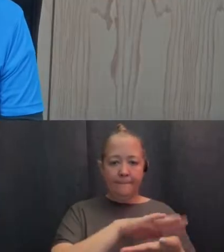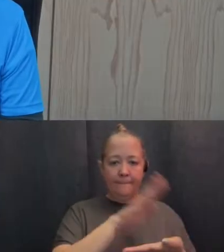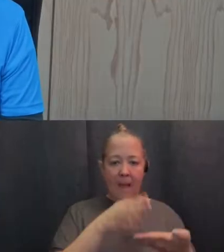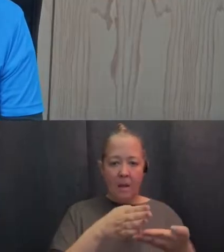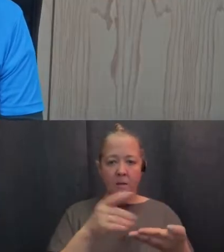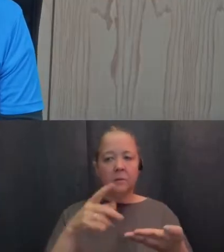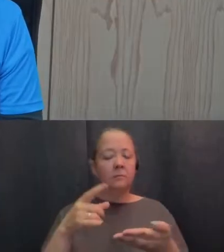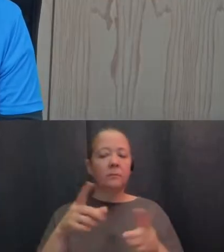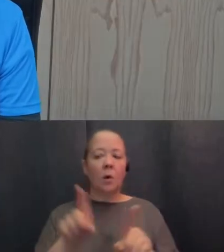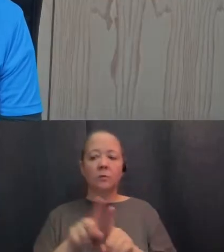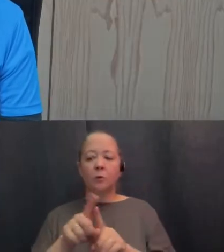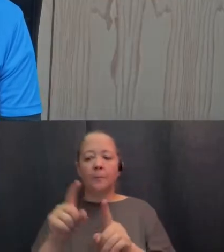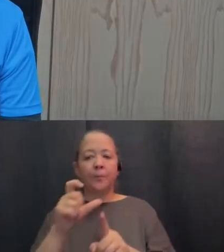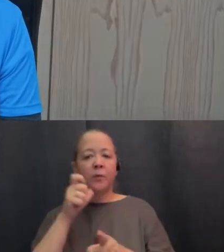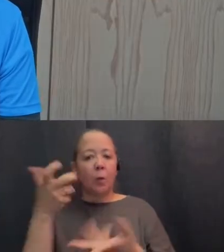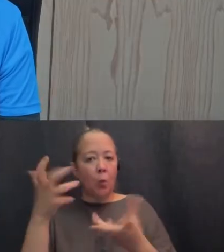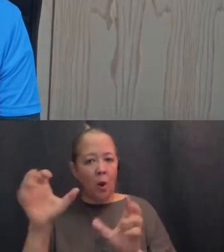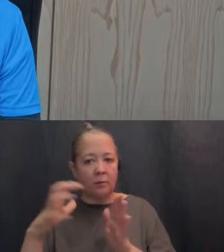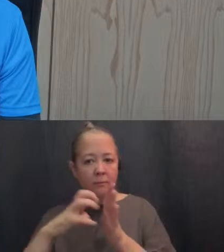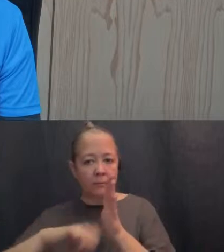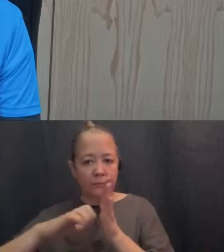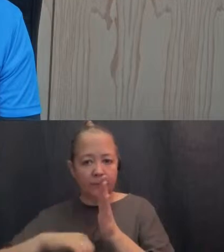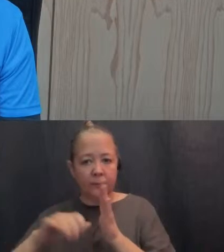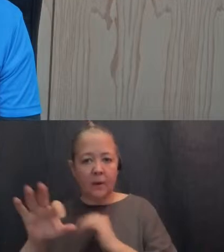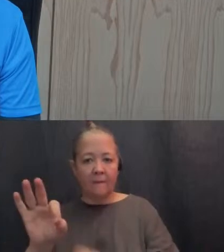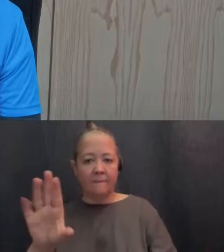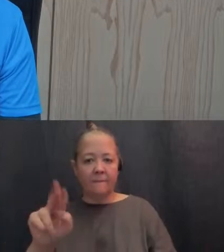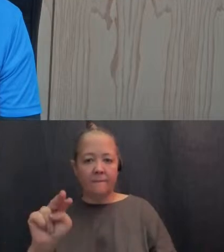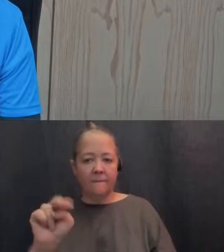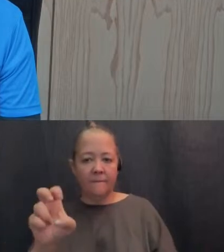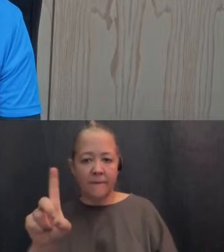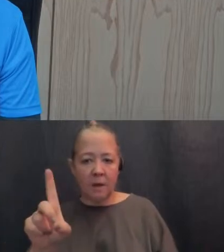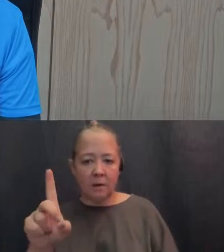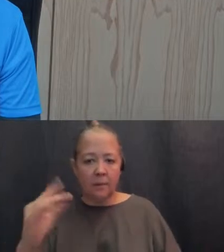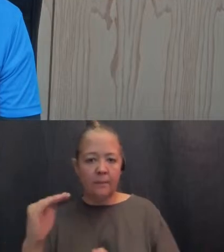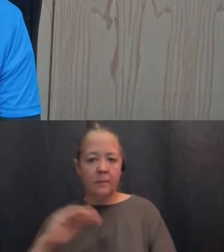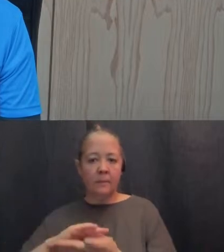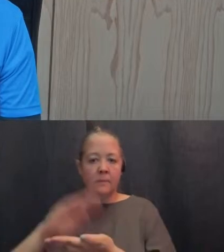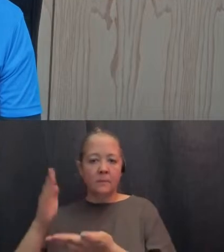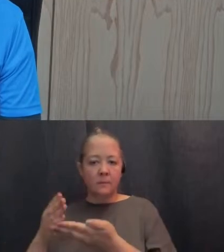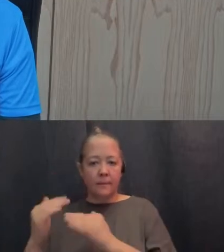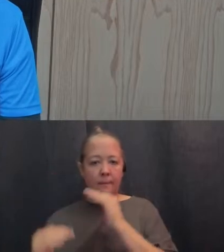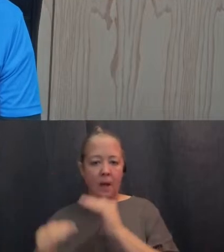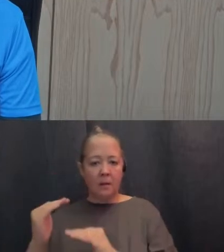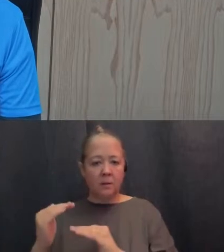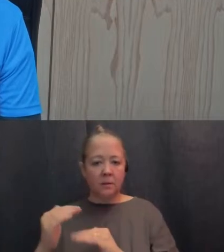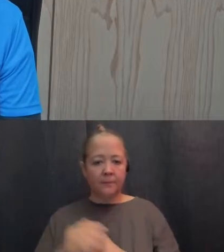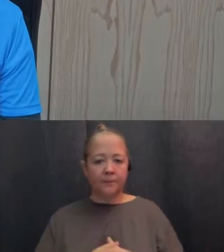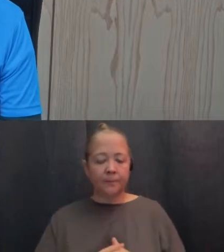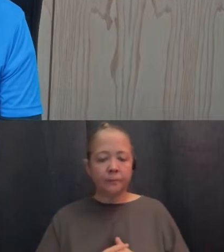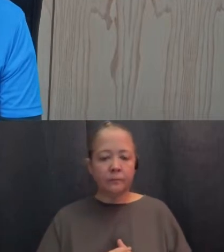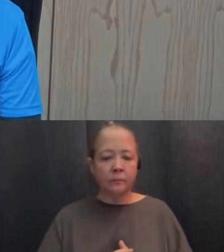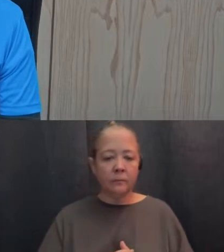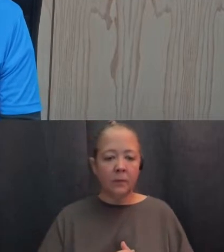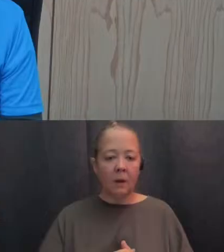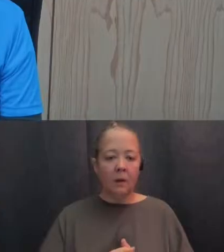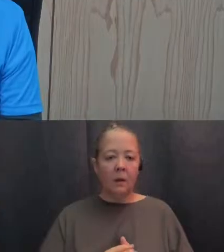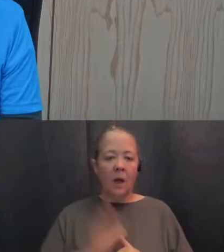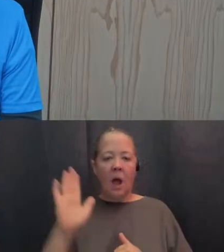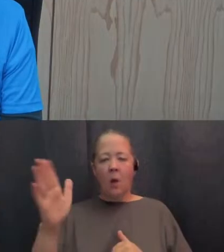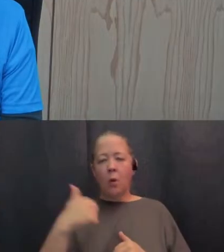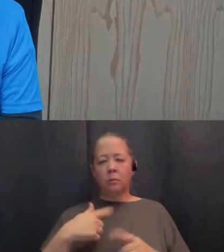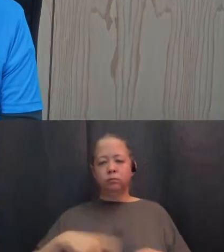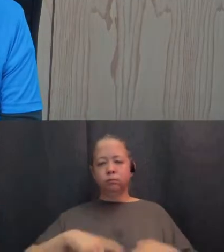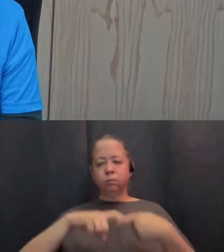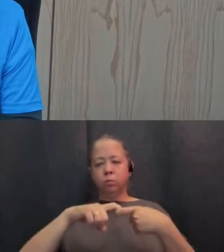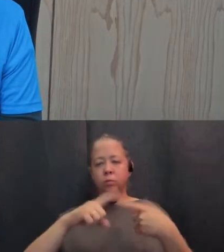4 millions in that unrestricted fund balance. I'll stop there, and then